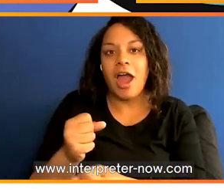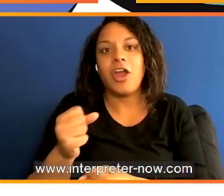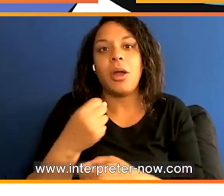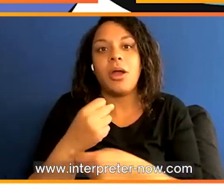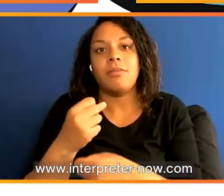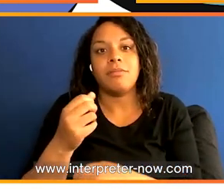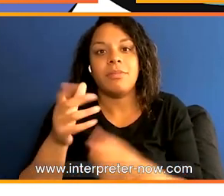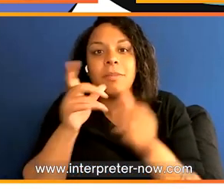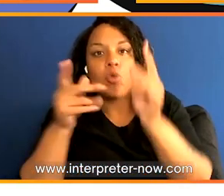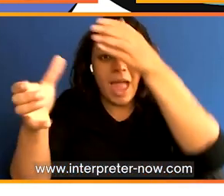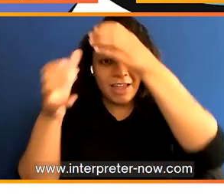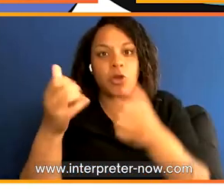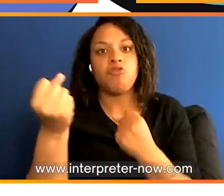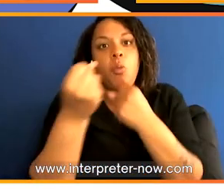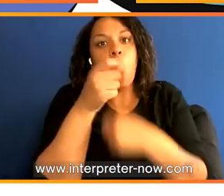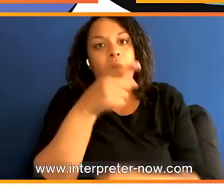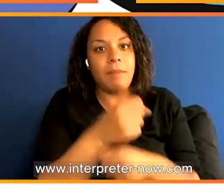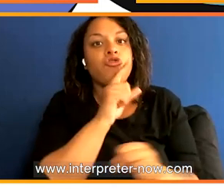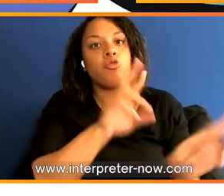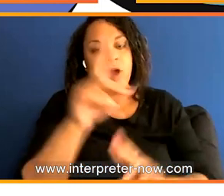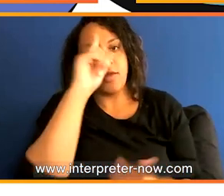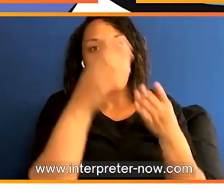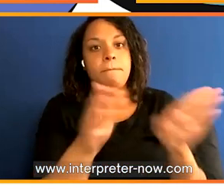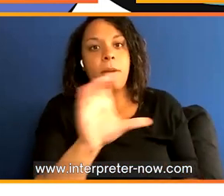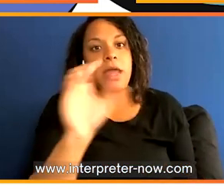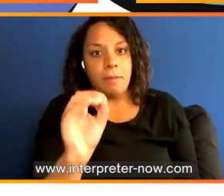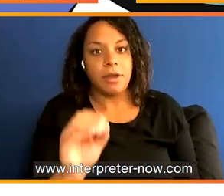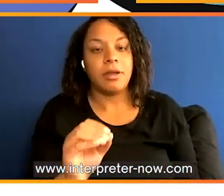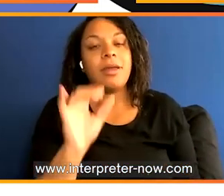some experts underneath him to make sure that he was ready for a public company.